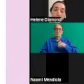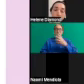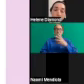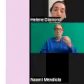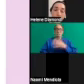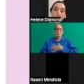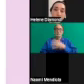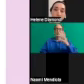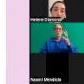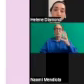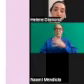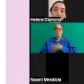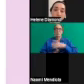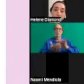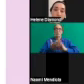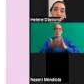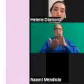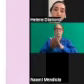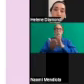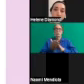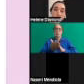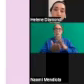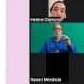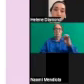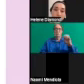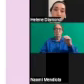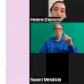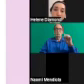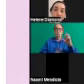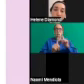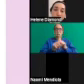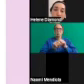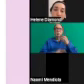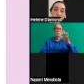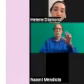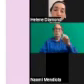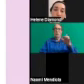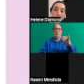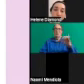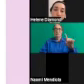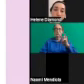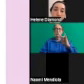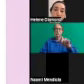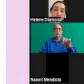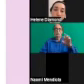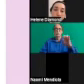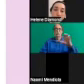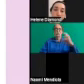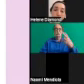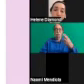my medical school mentor. This is Dr. David Wooldridge. He's like 6'5". That's why he's towering over